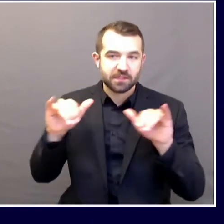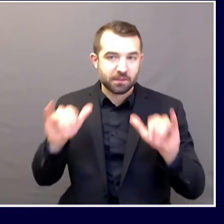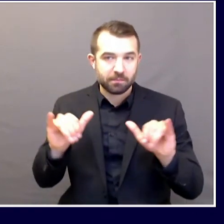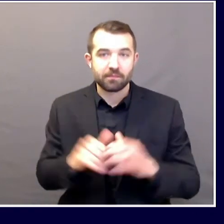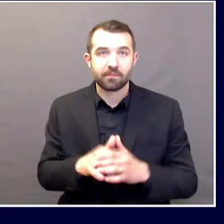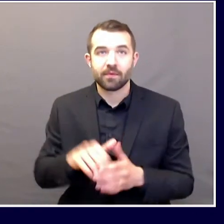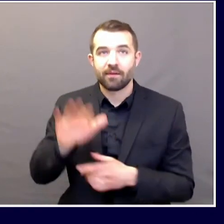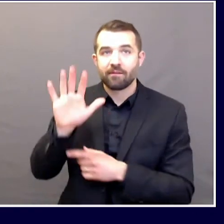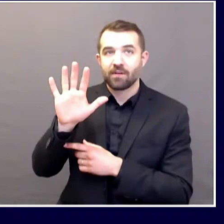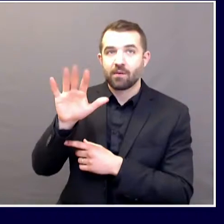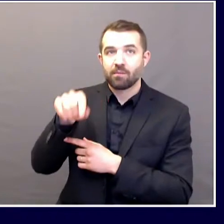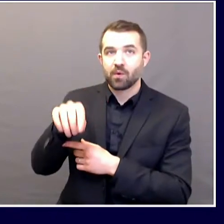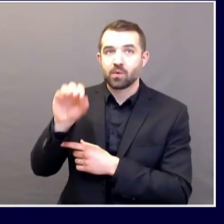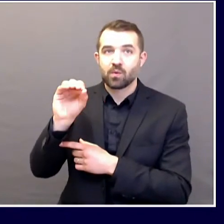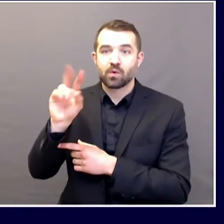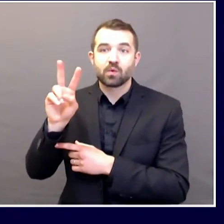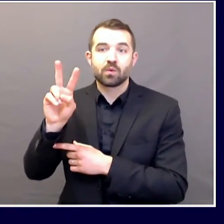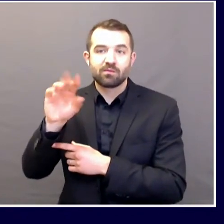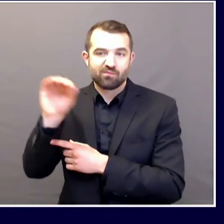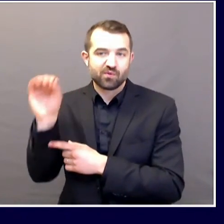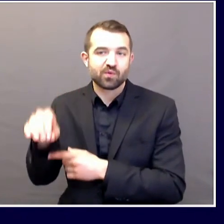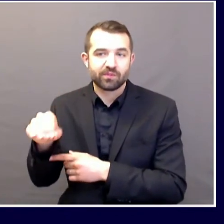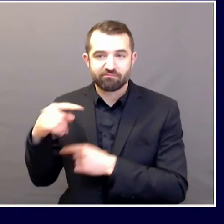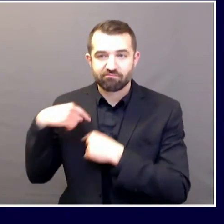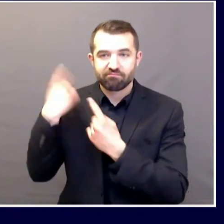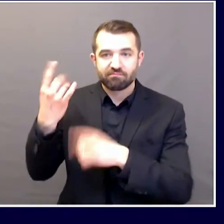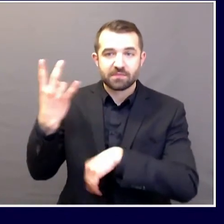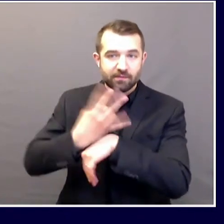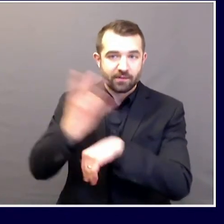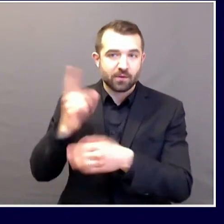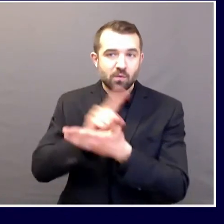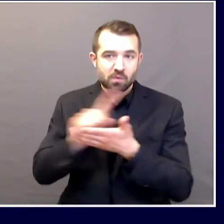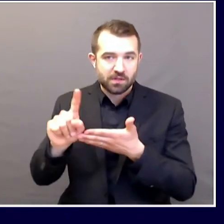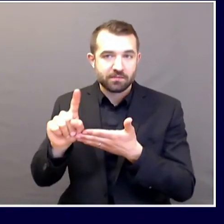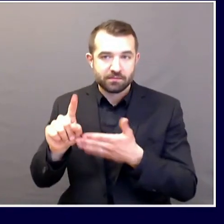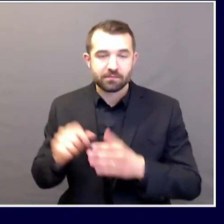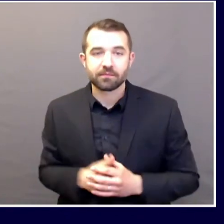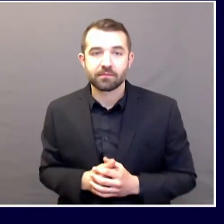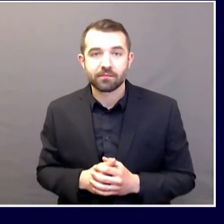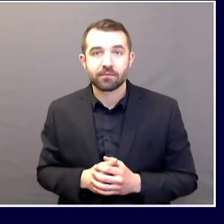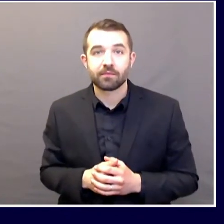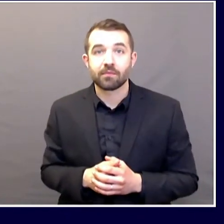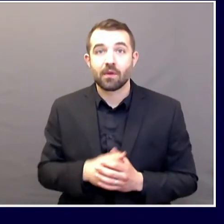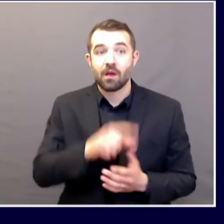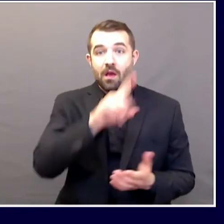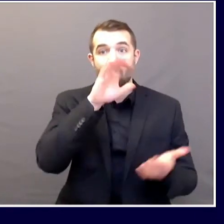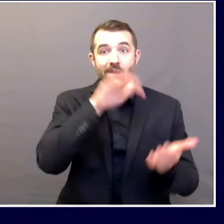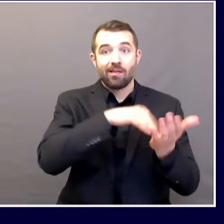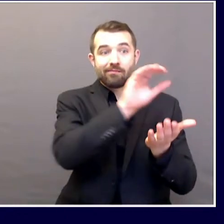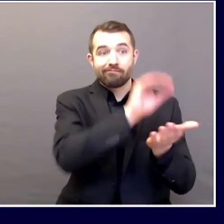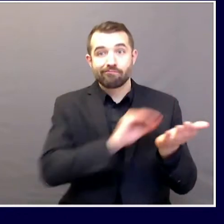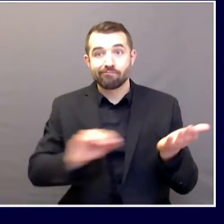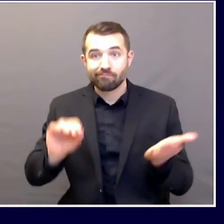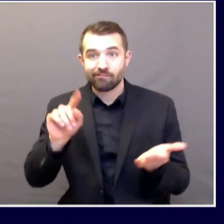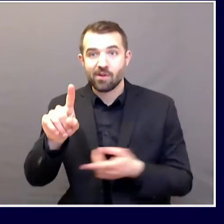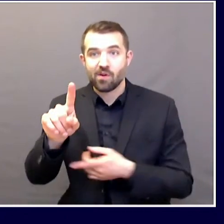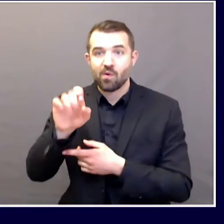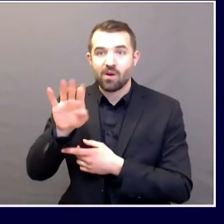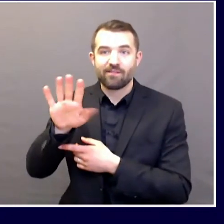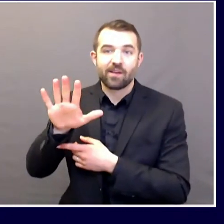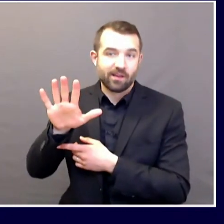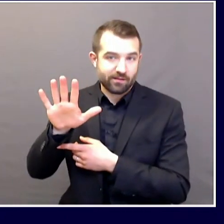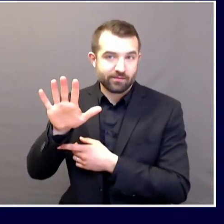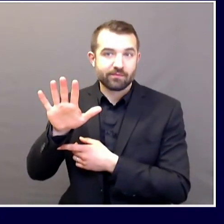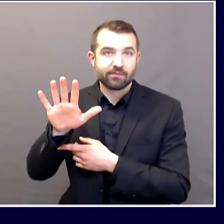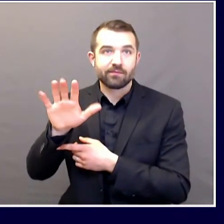5.02% on a 7-day basis, and we are conducting about 145 antigen tests for every 100,000 people in Maine